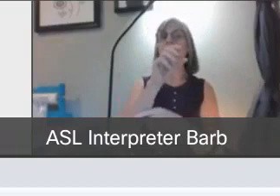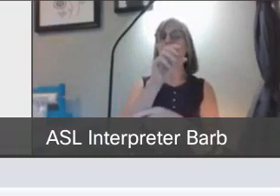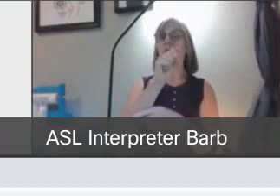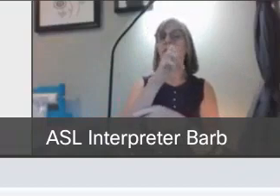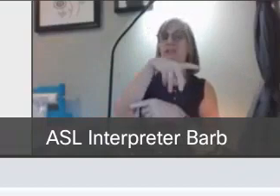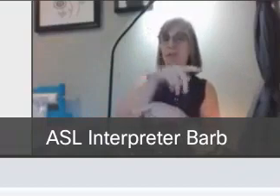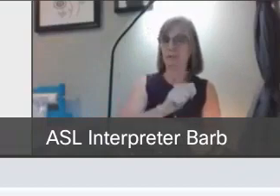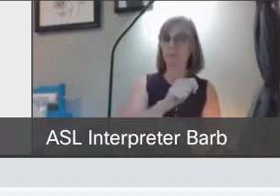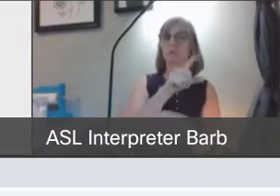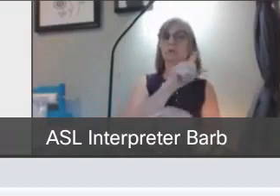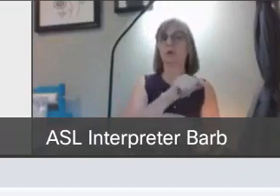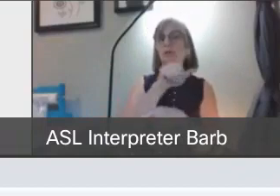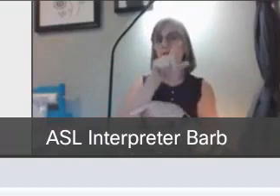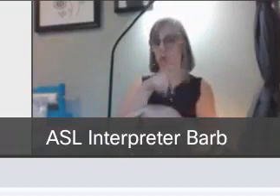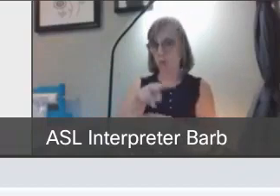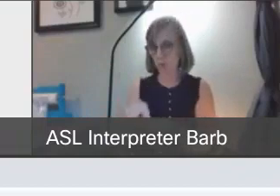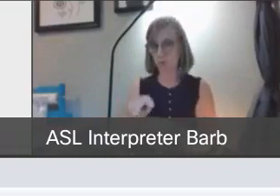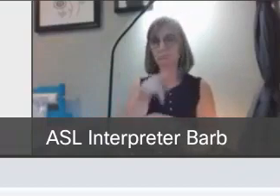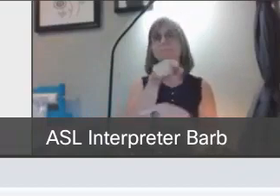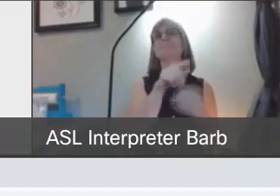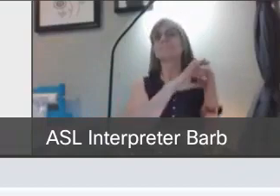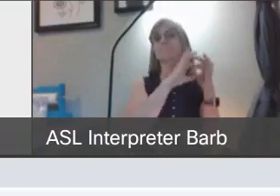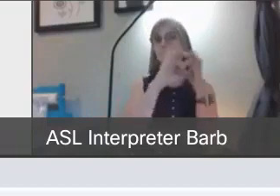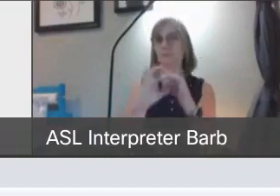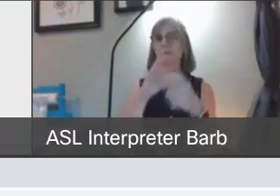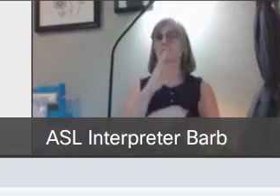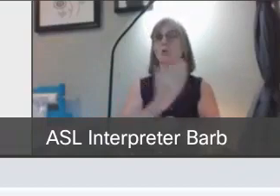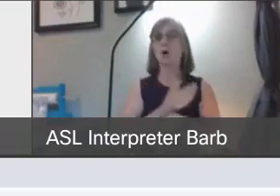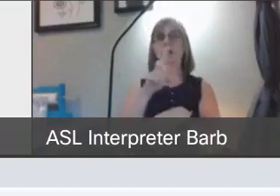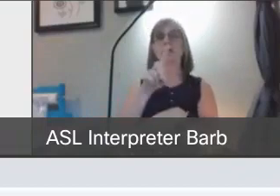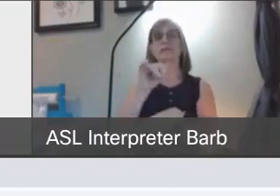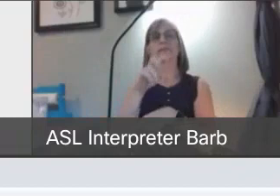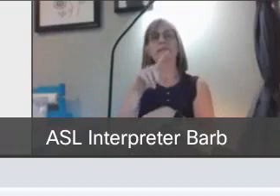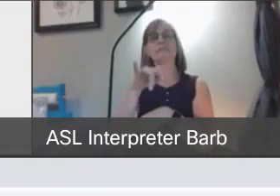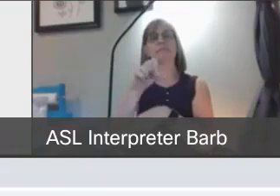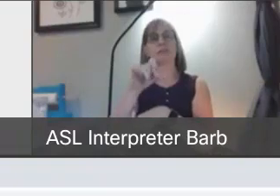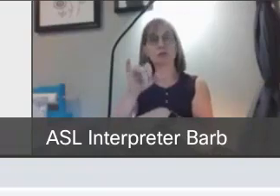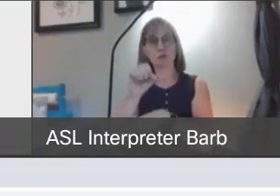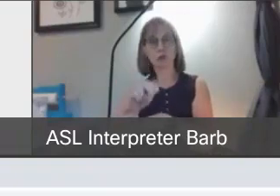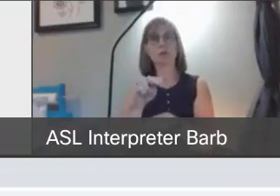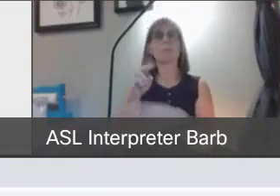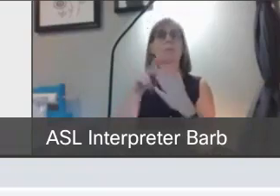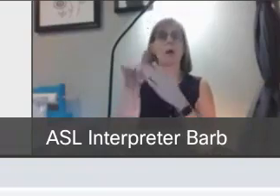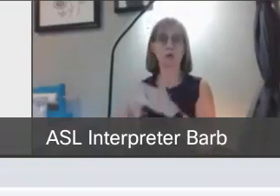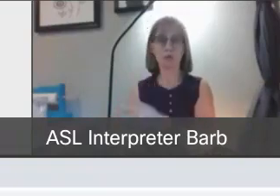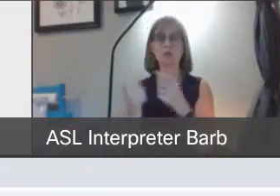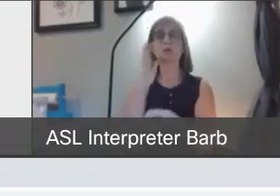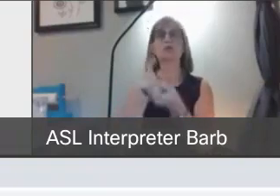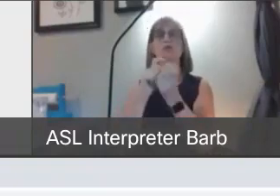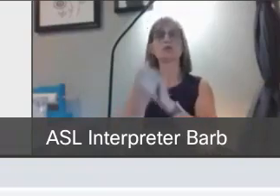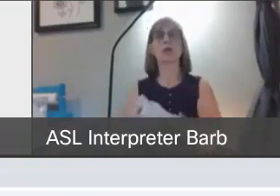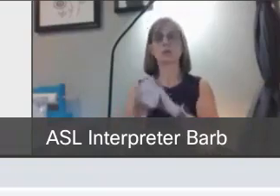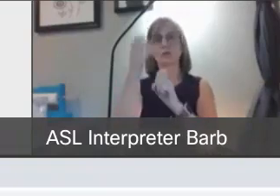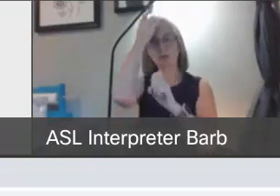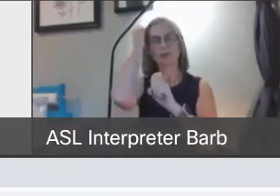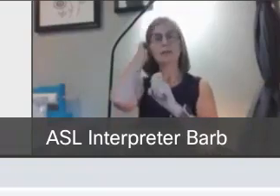the Division Transit Project. We're proposing changes to a couple of routes to accommodate the new FX